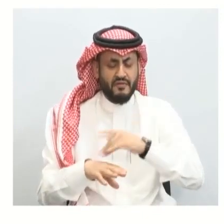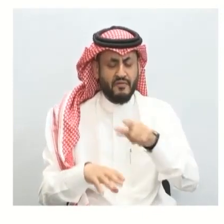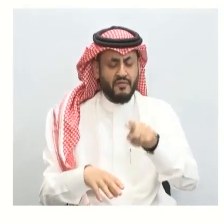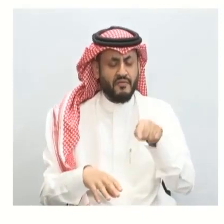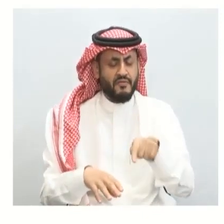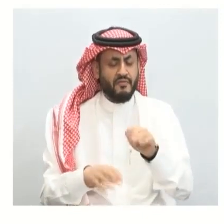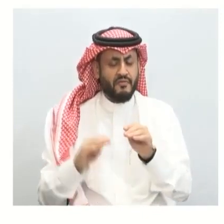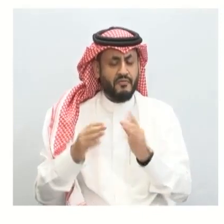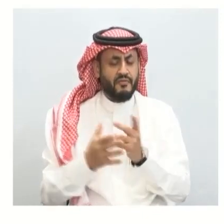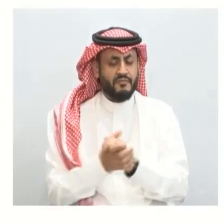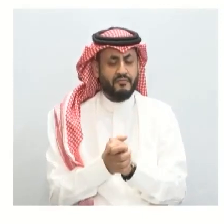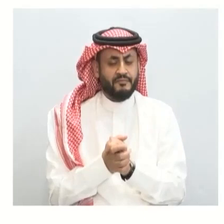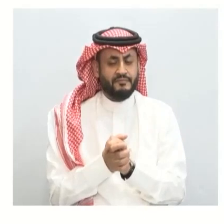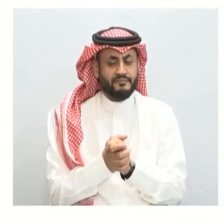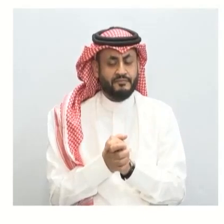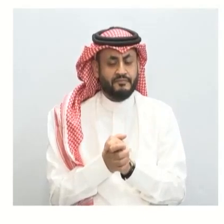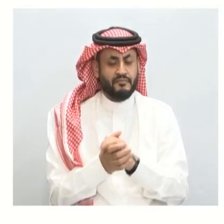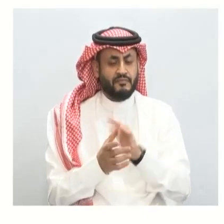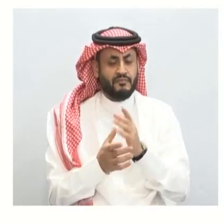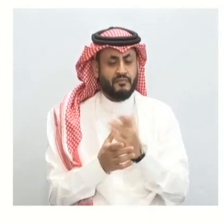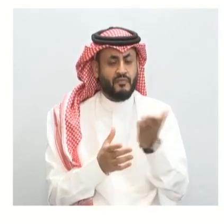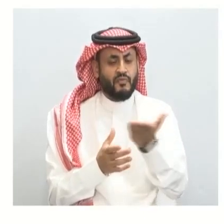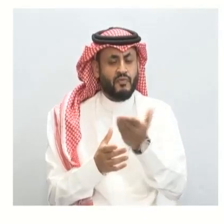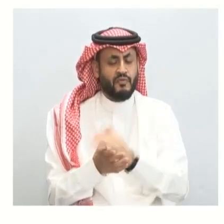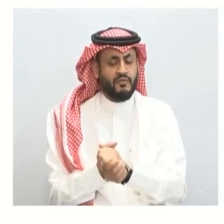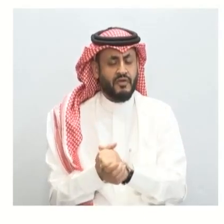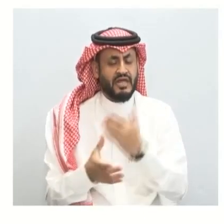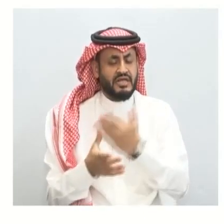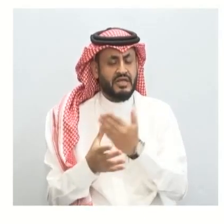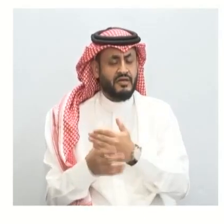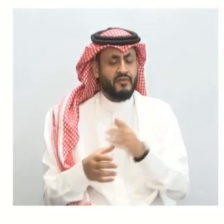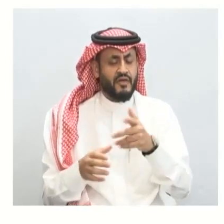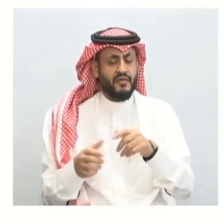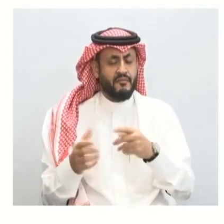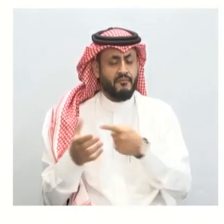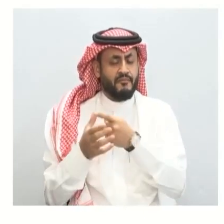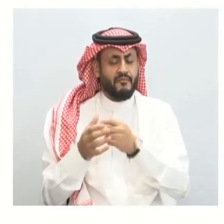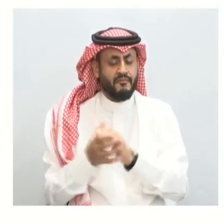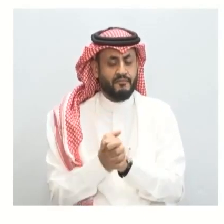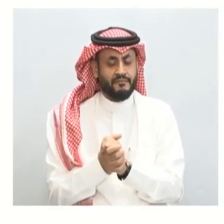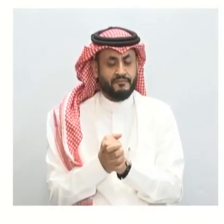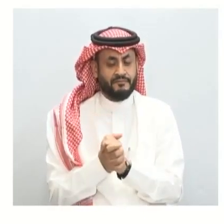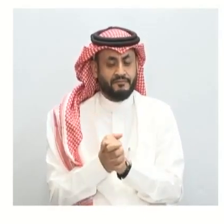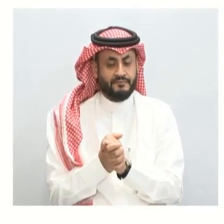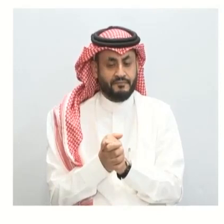answer. What is the goal of the SETI program?